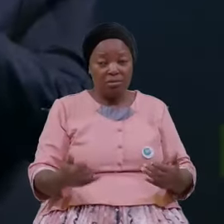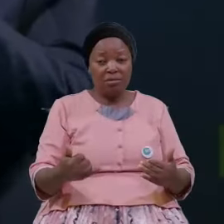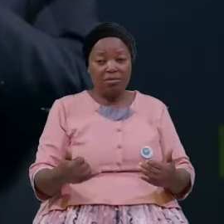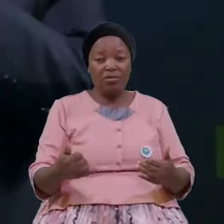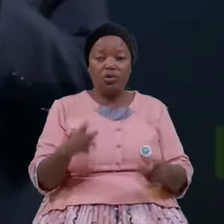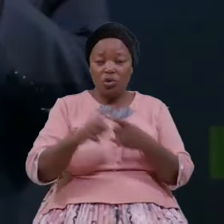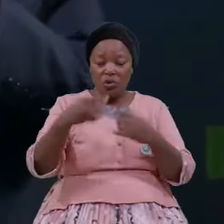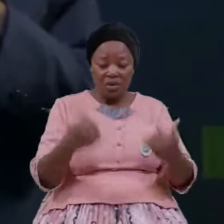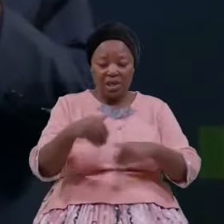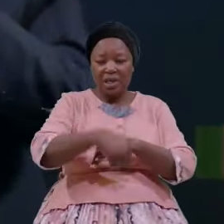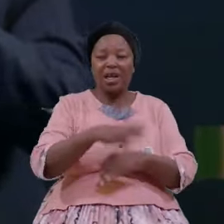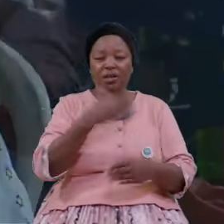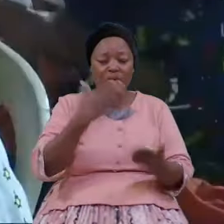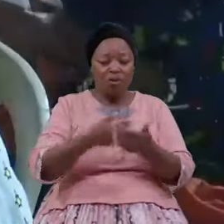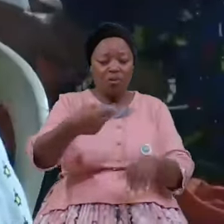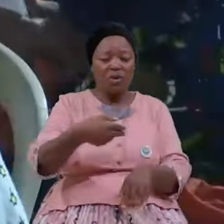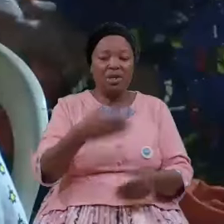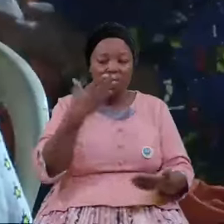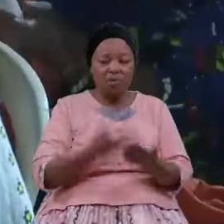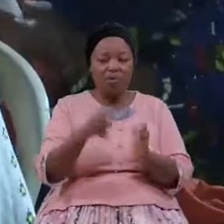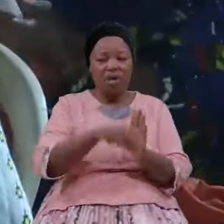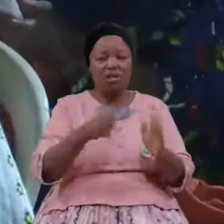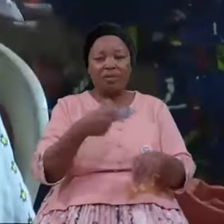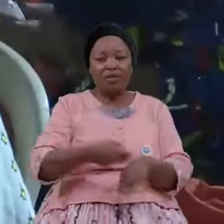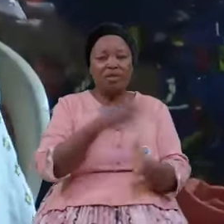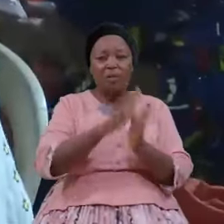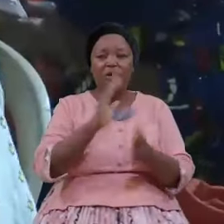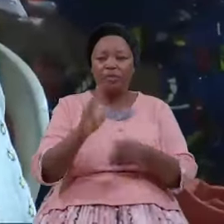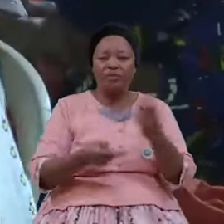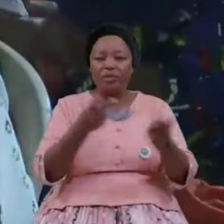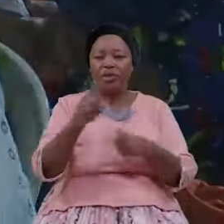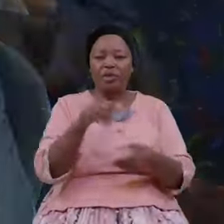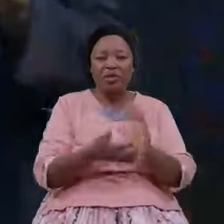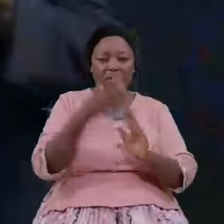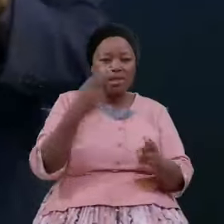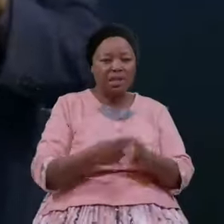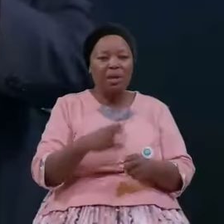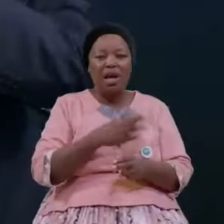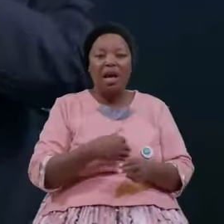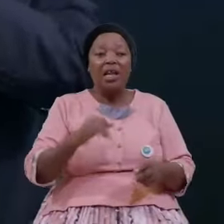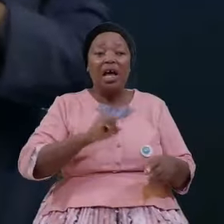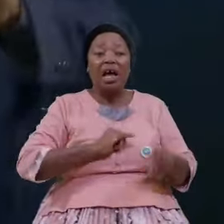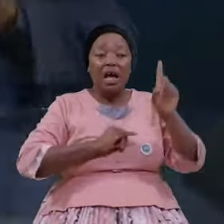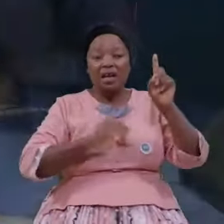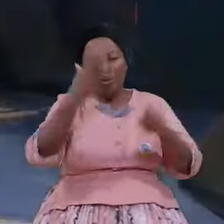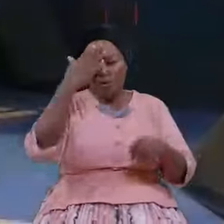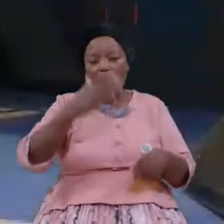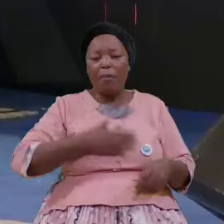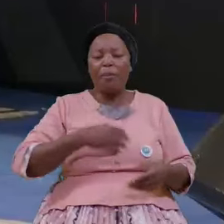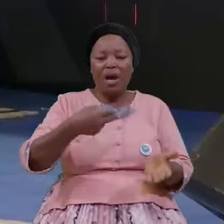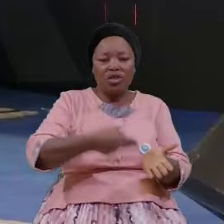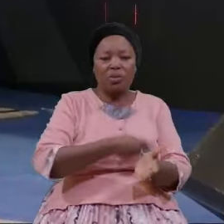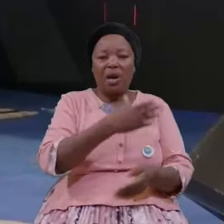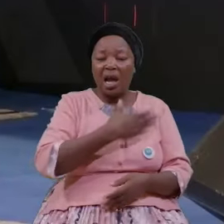the shepherd will visit you. And I know my sheep. And I know my sheep. And I am